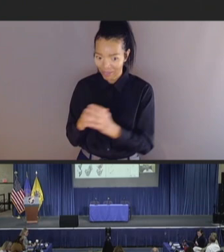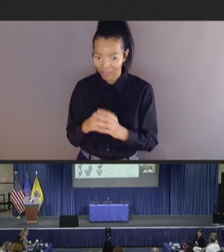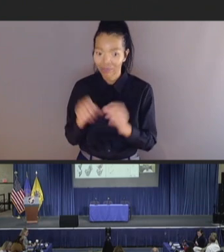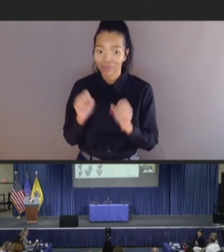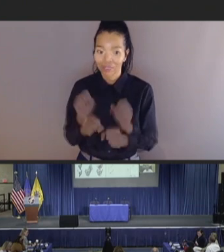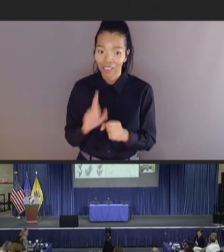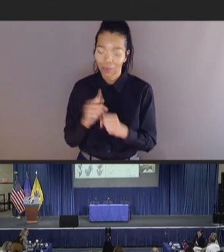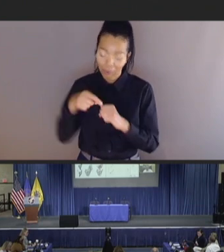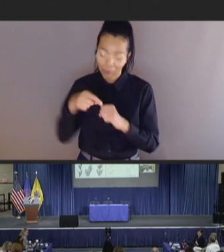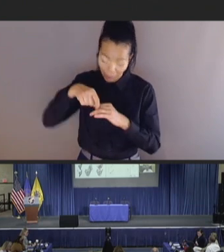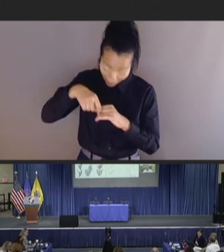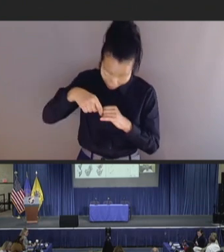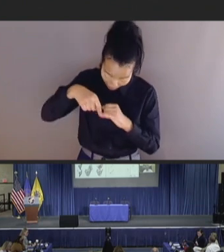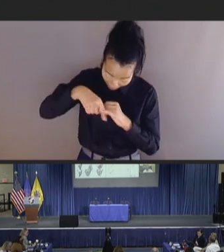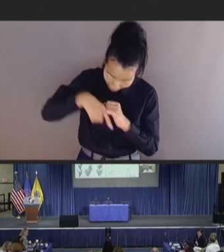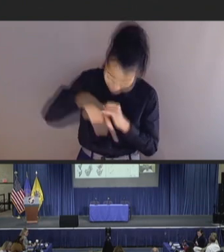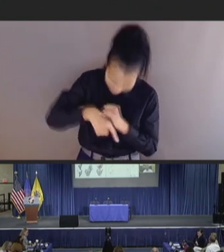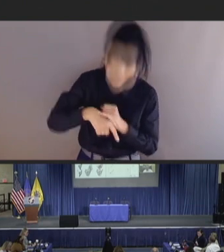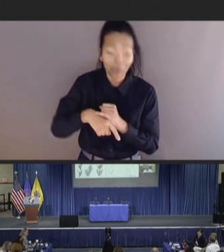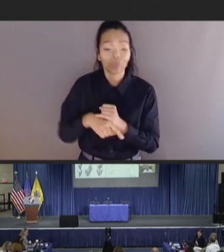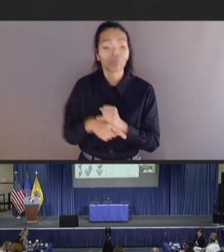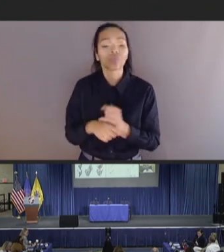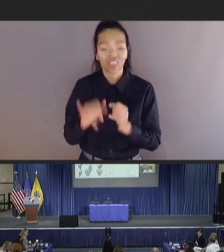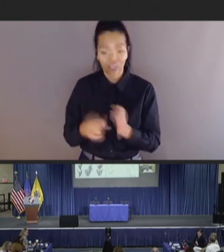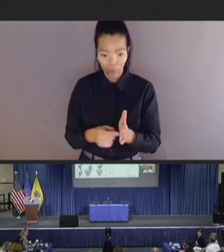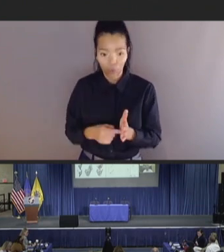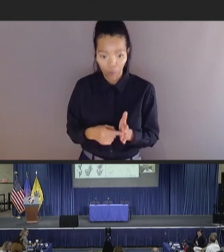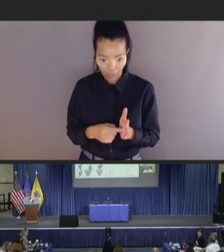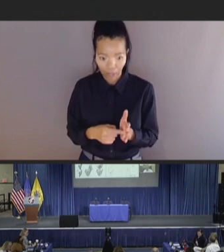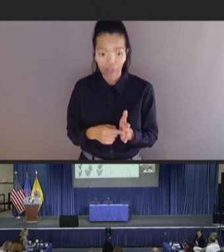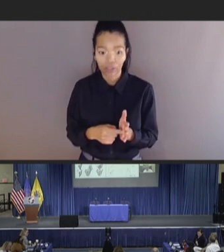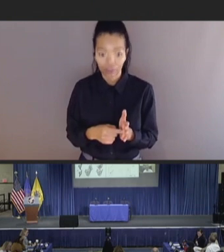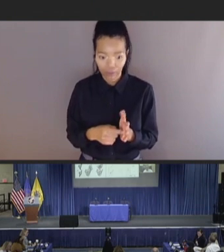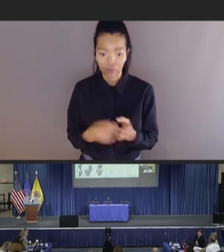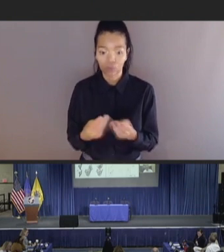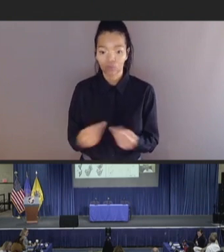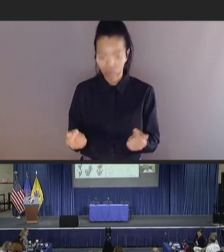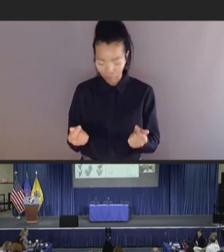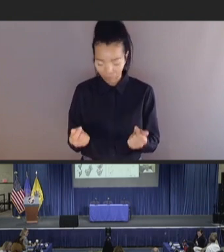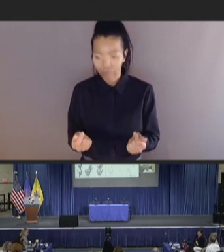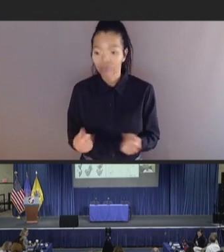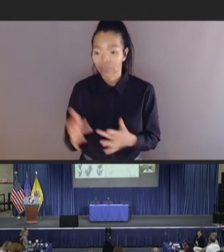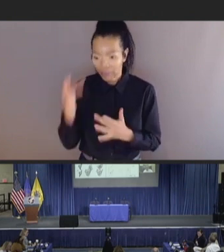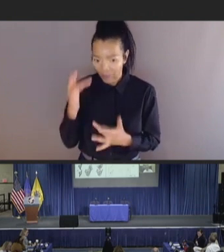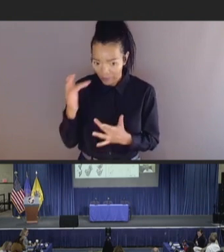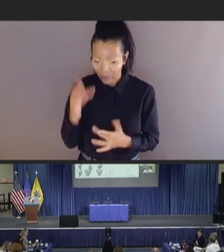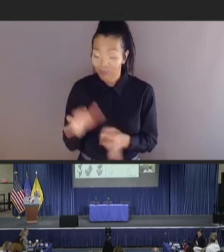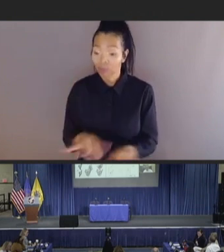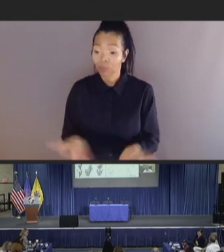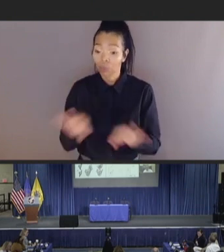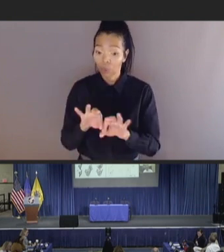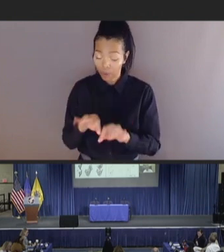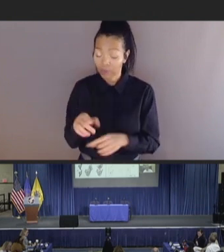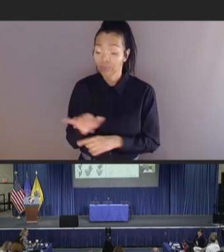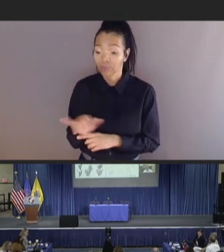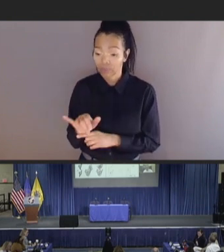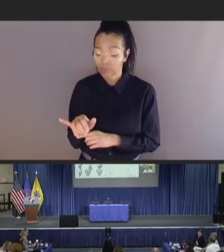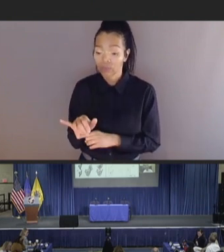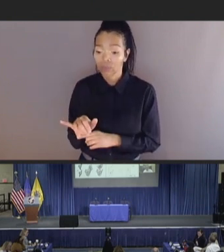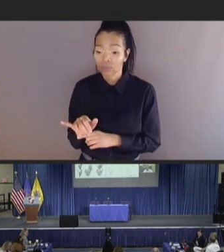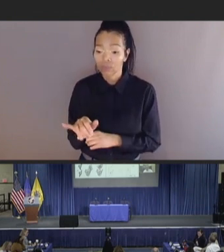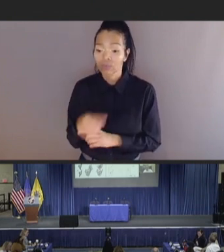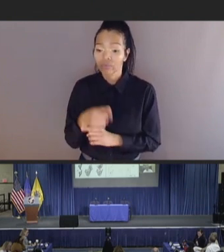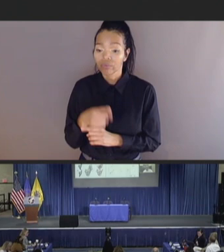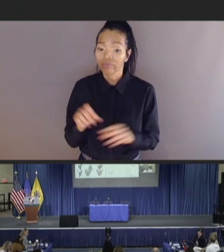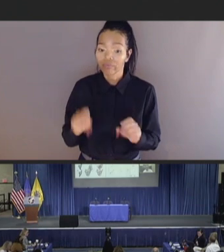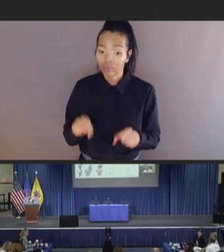deep into the pocket that is required to become a broadly neutralizing antibodies. What is important too is that he's able also